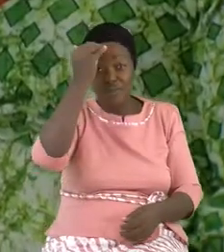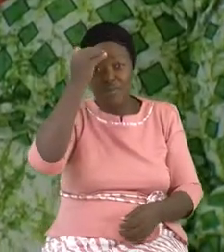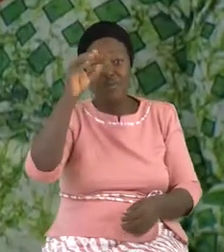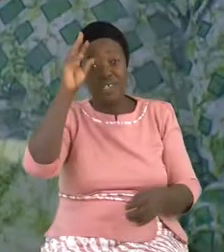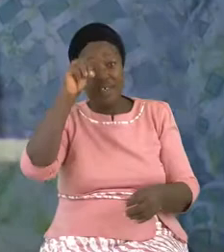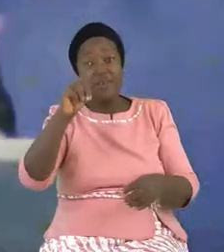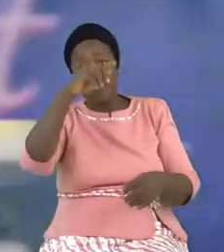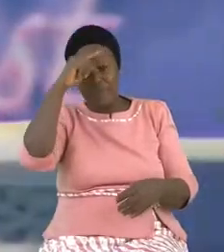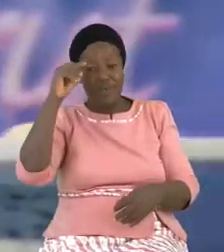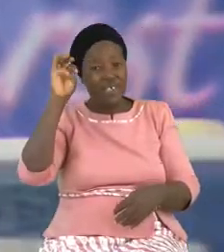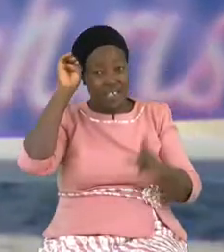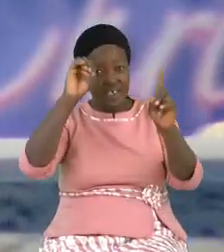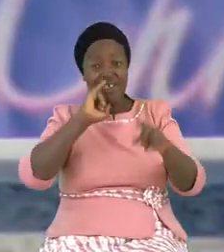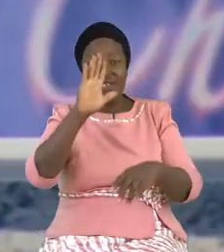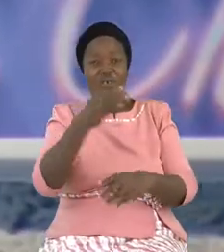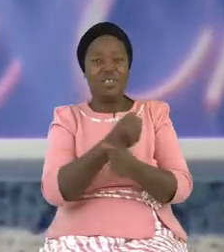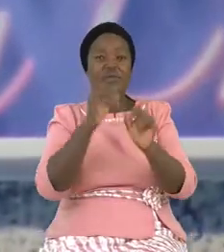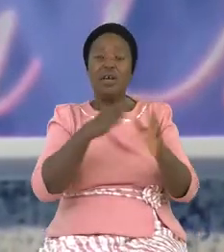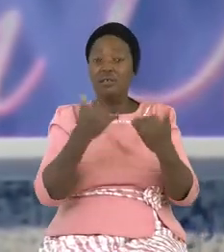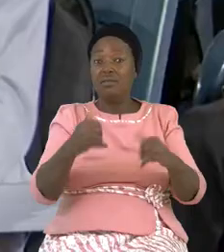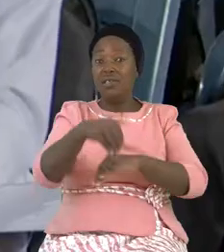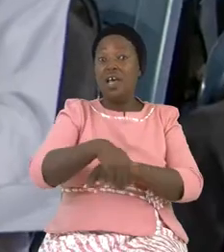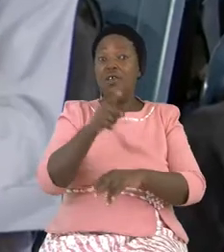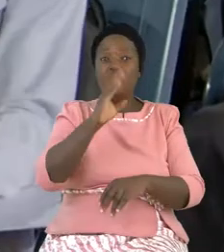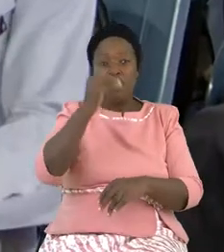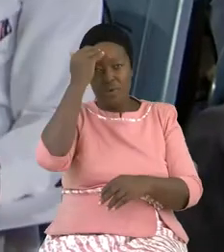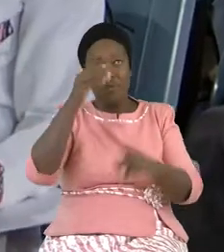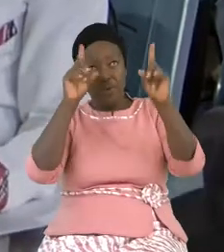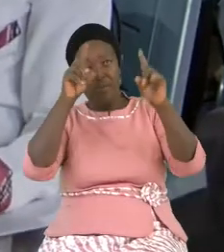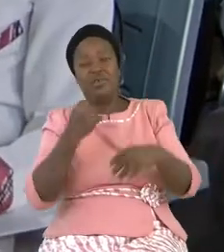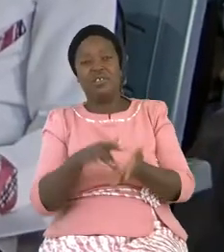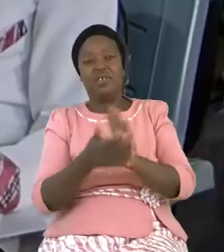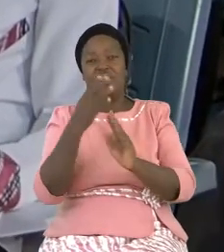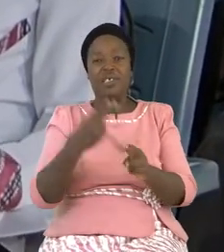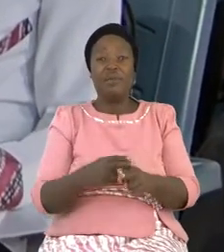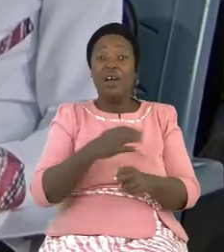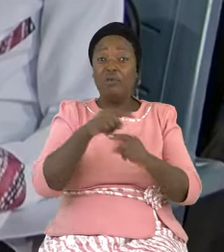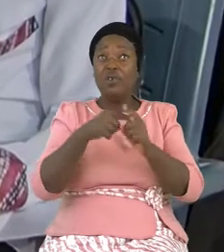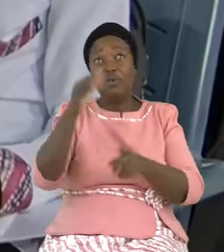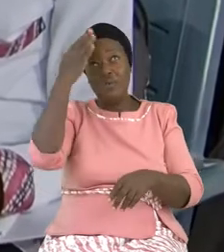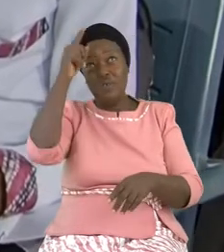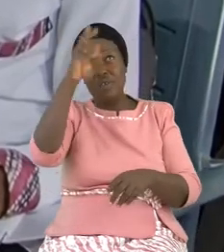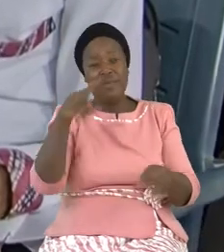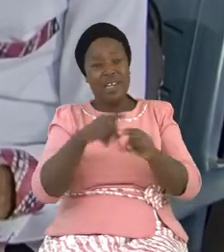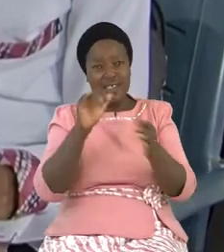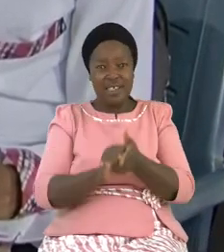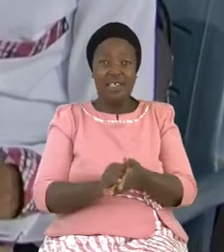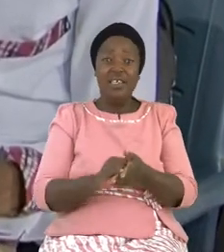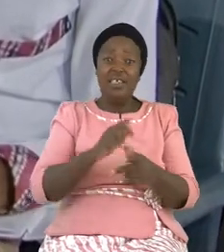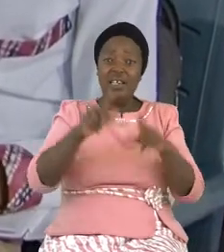your Savior. And tonight you will know him. And when you know him like that, in